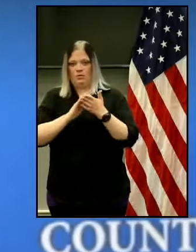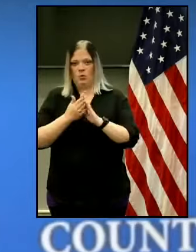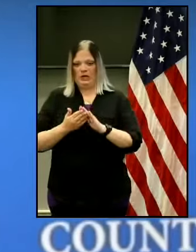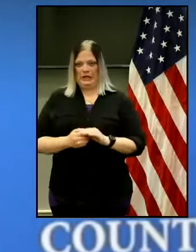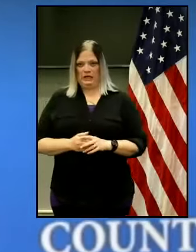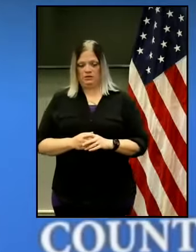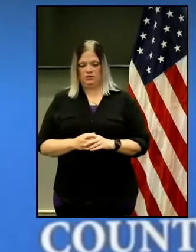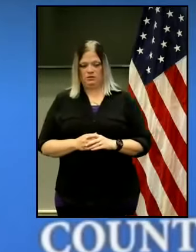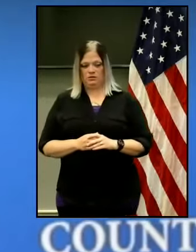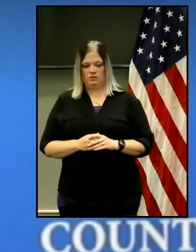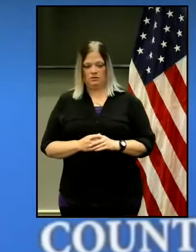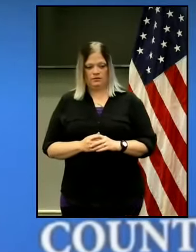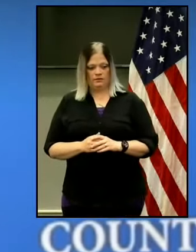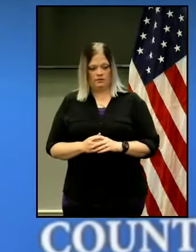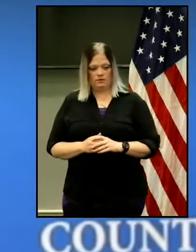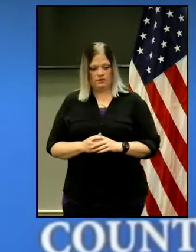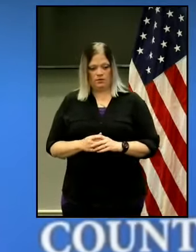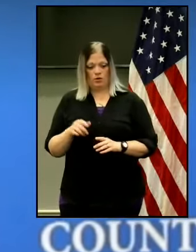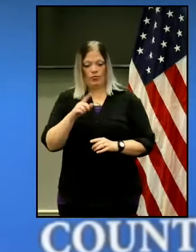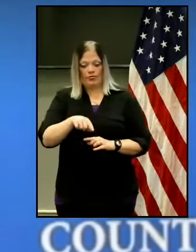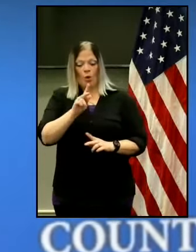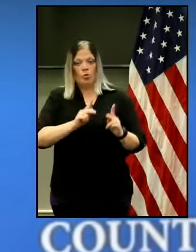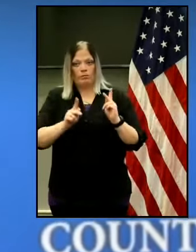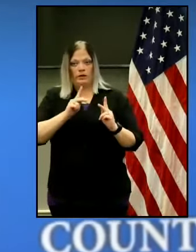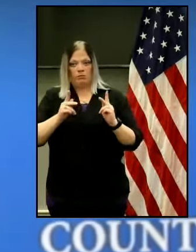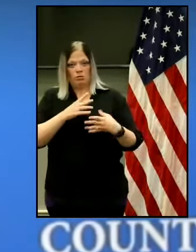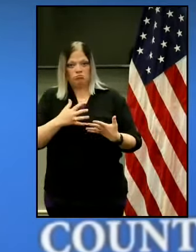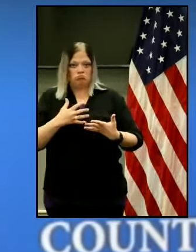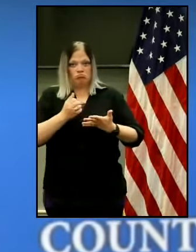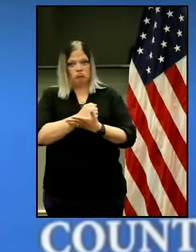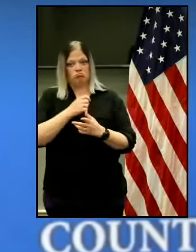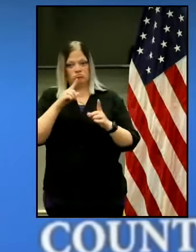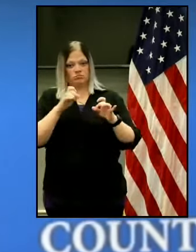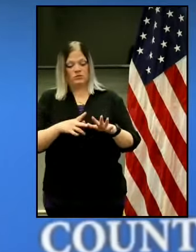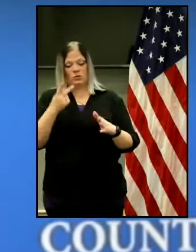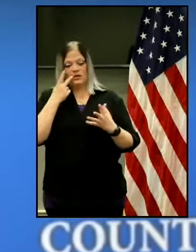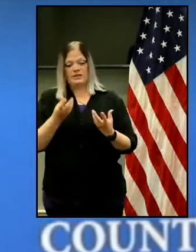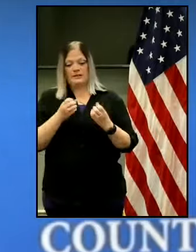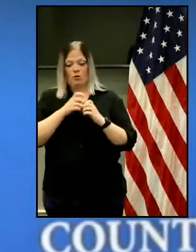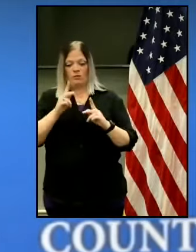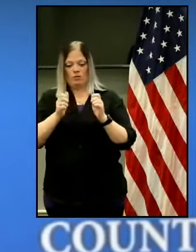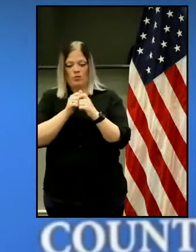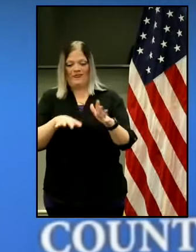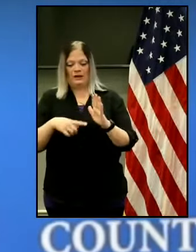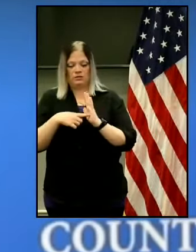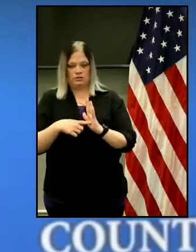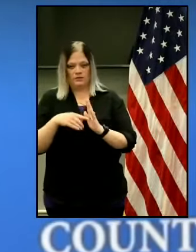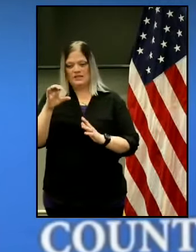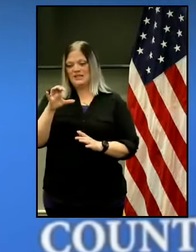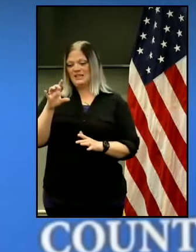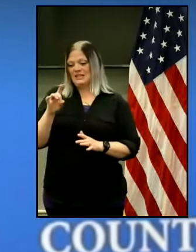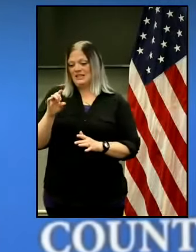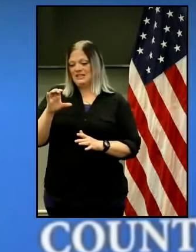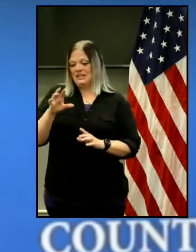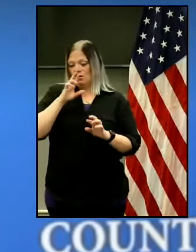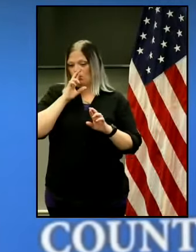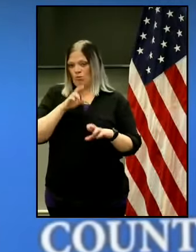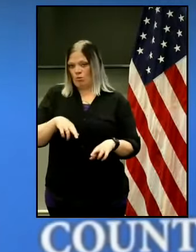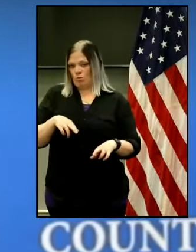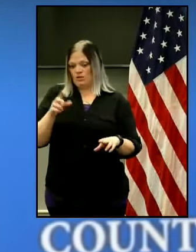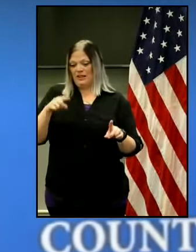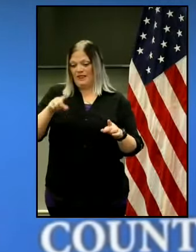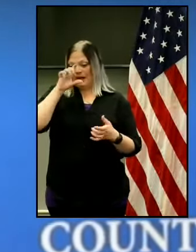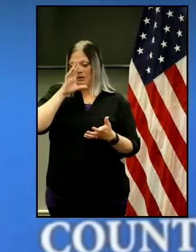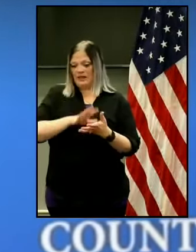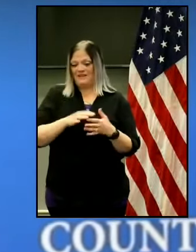community. Those individuals are getting tested, and we're seeing a lot more asymptomatic people. And the CDC reports that they believe